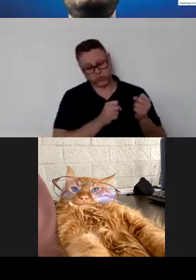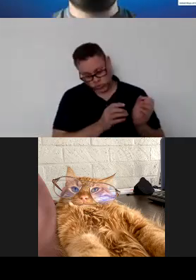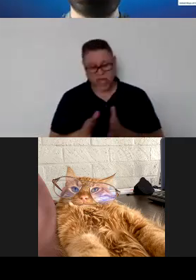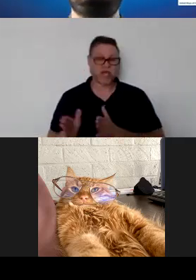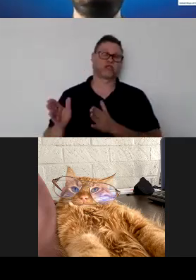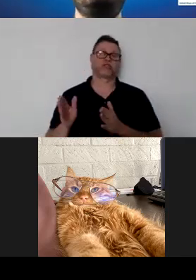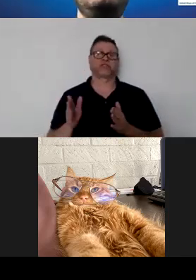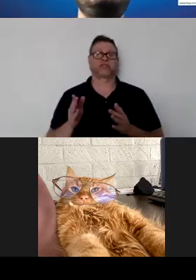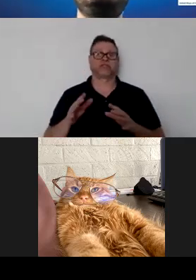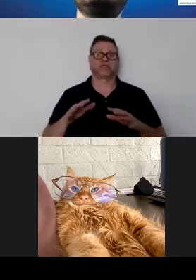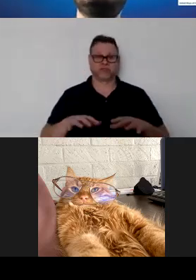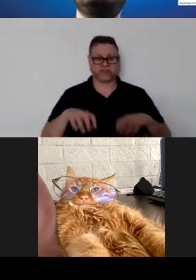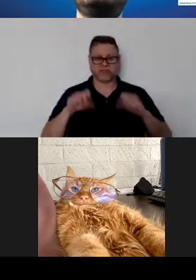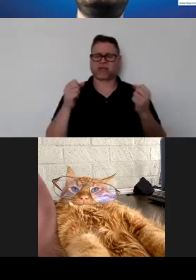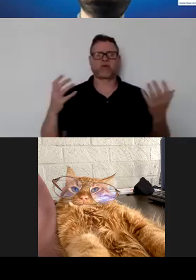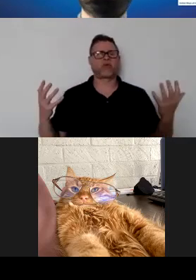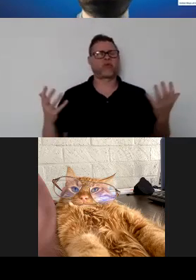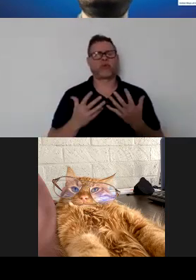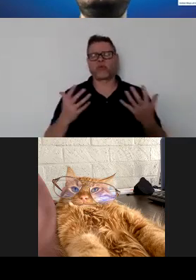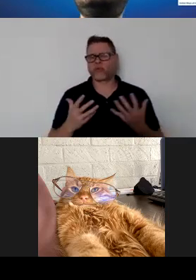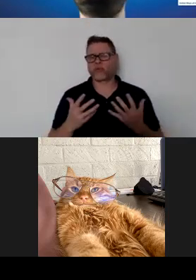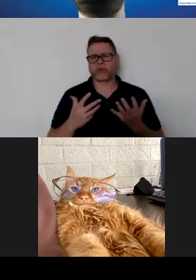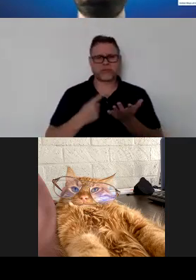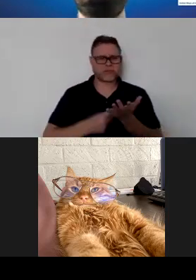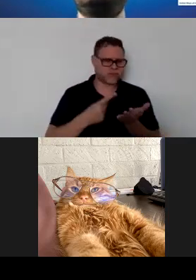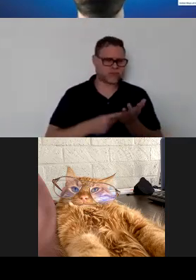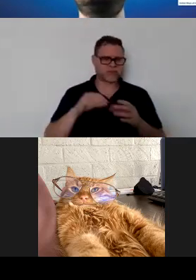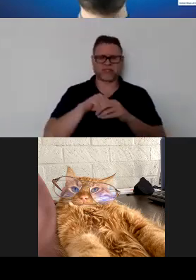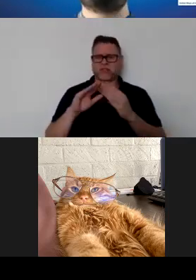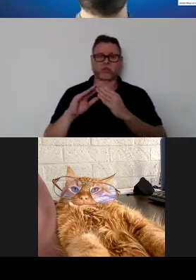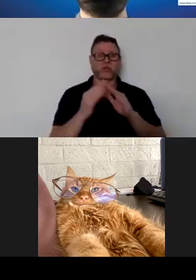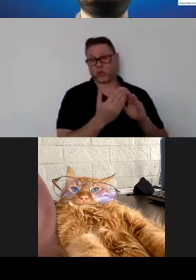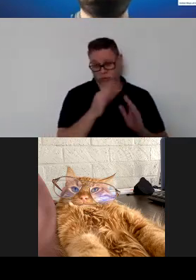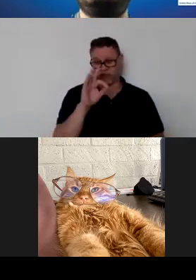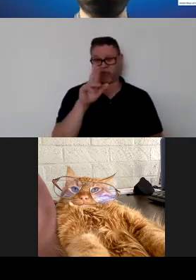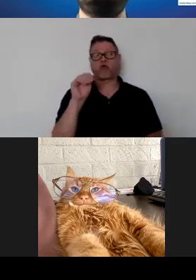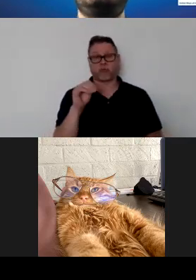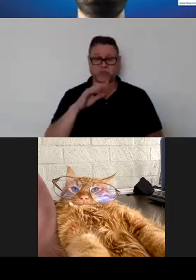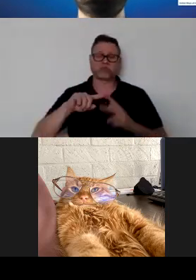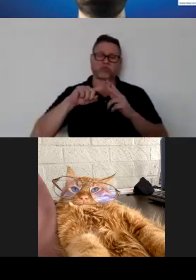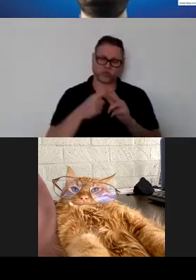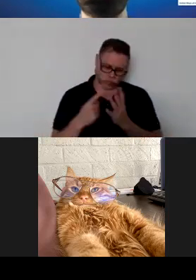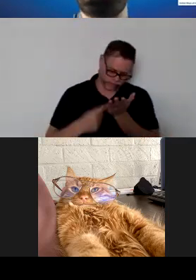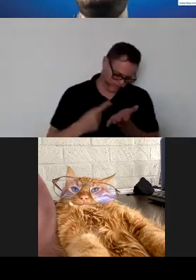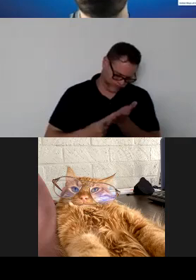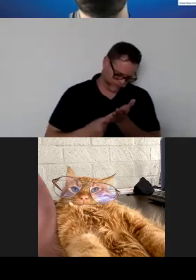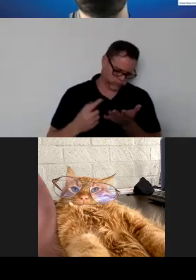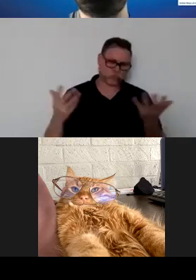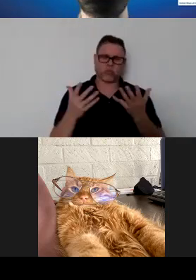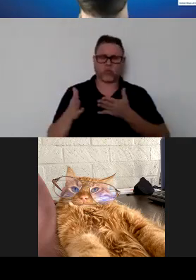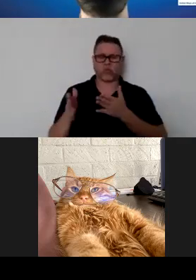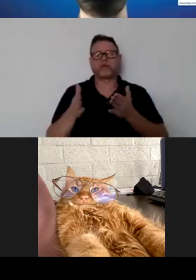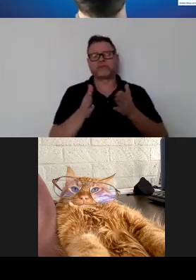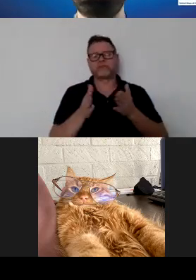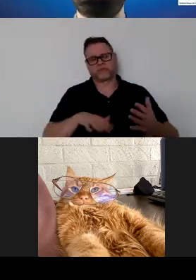So it's going to be taking what is, discussed in these community forums, and then starting to talk about, all right, well, what are some of the ways in which we